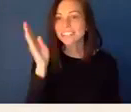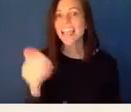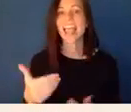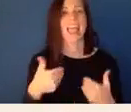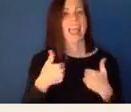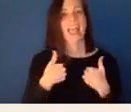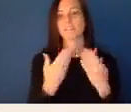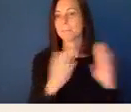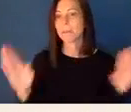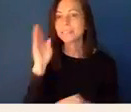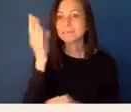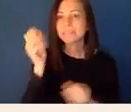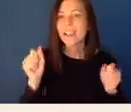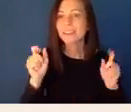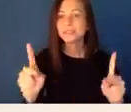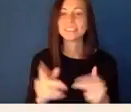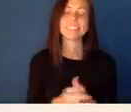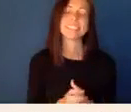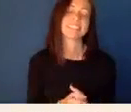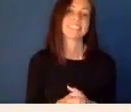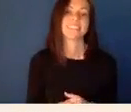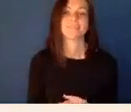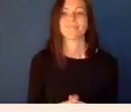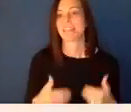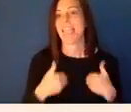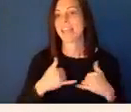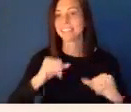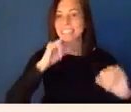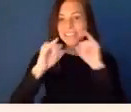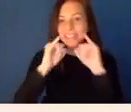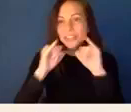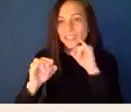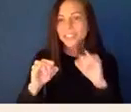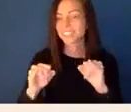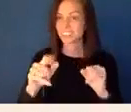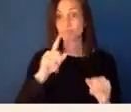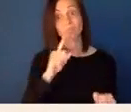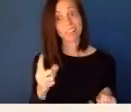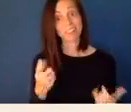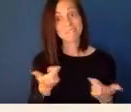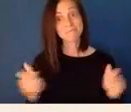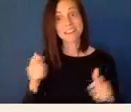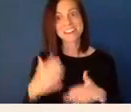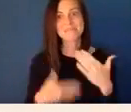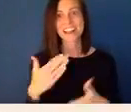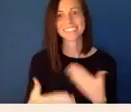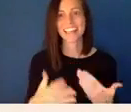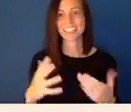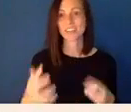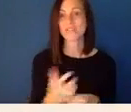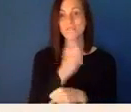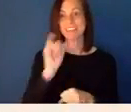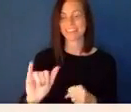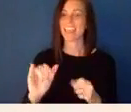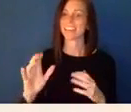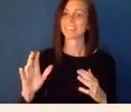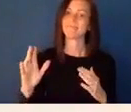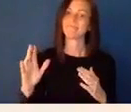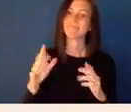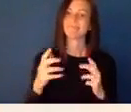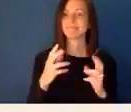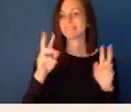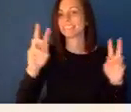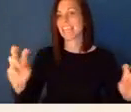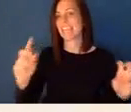speaking opportunities, we had interviews we had to go through. It was a process to be able to win that title of Miss Wheelchair Florida. And